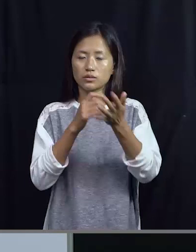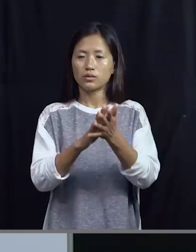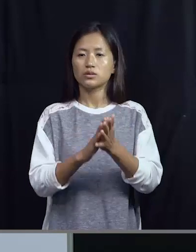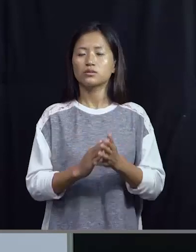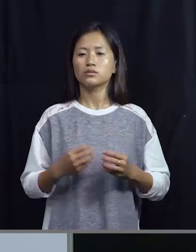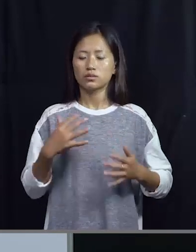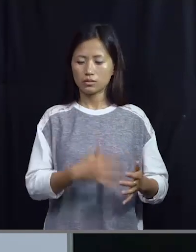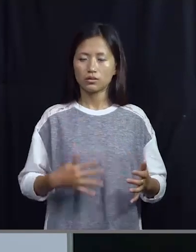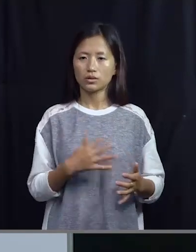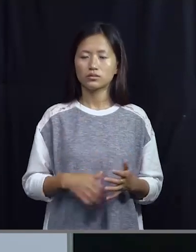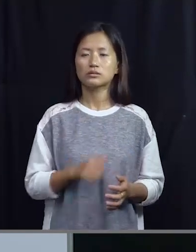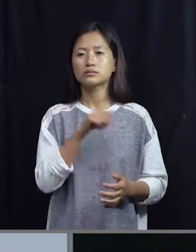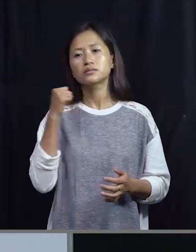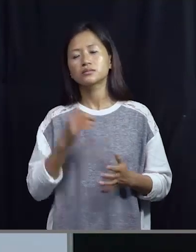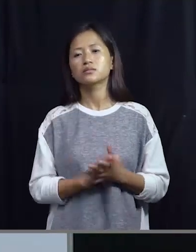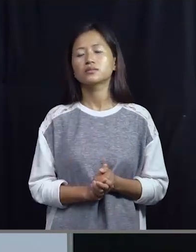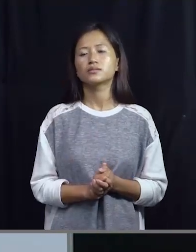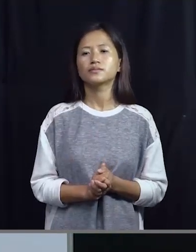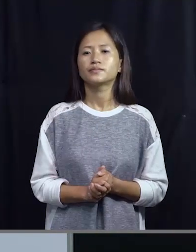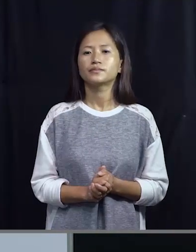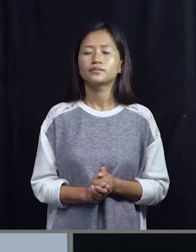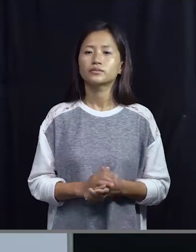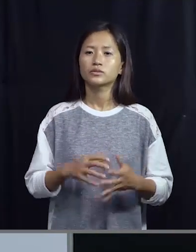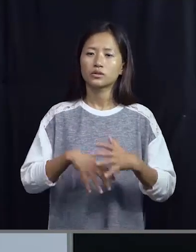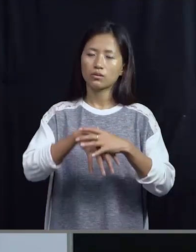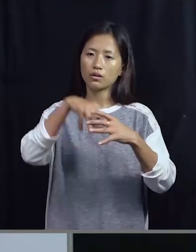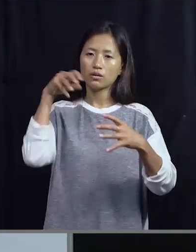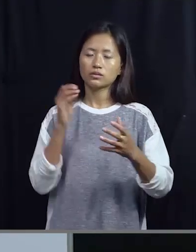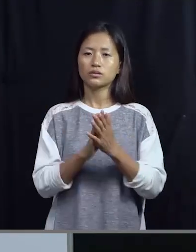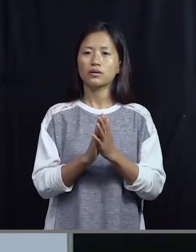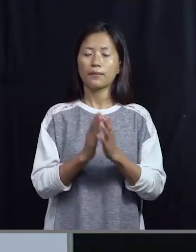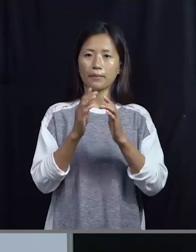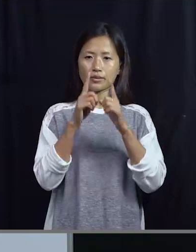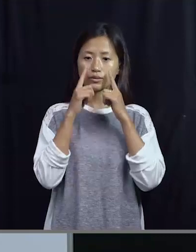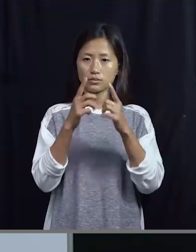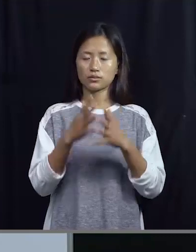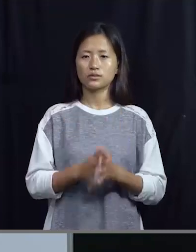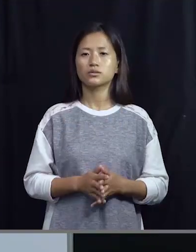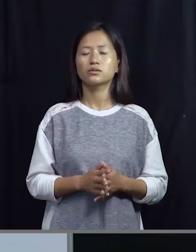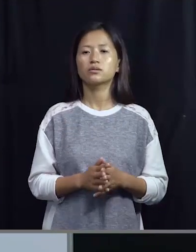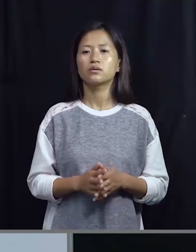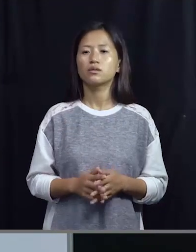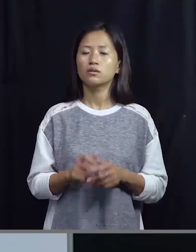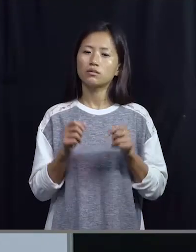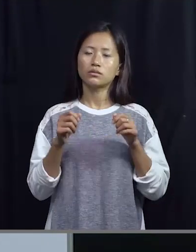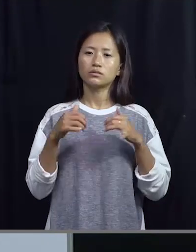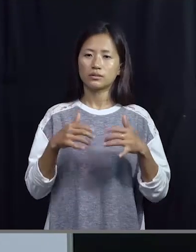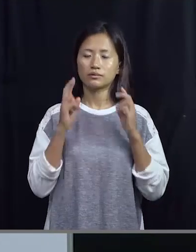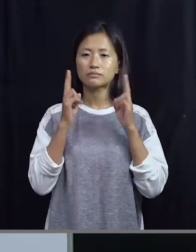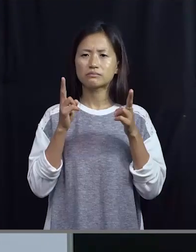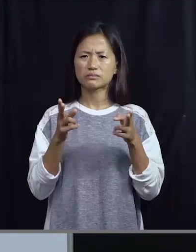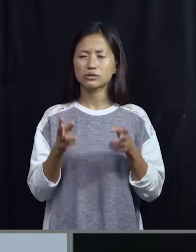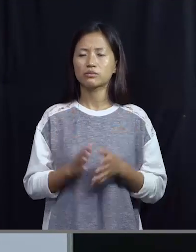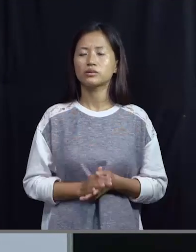hole in your stomach, obviously you'll die, right? So in the outer appearance, the locust will be, they will look all normal, okay?